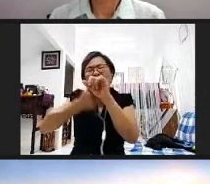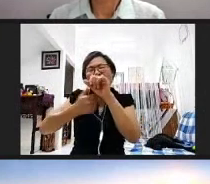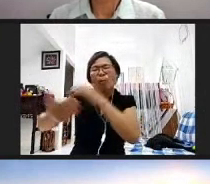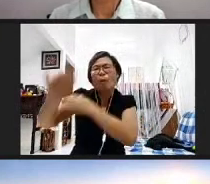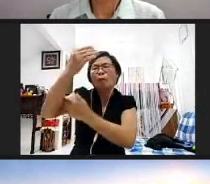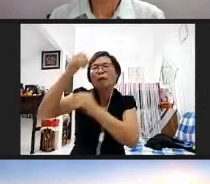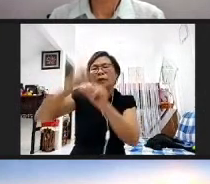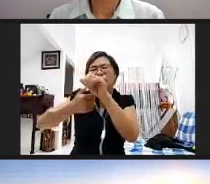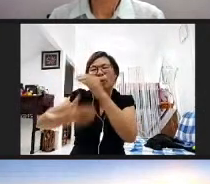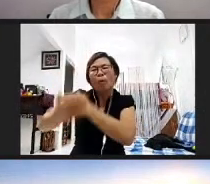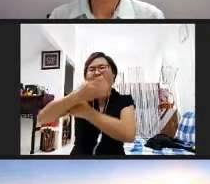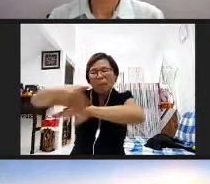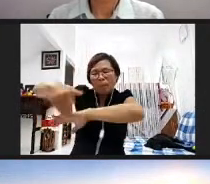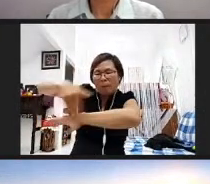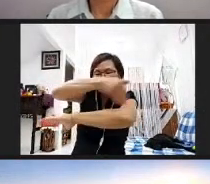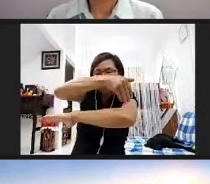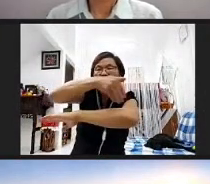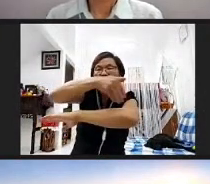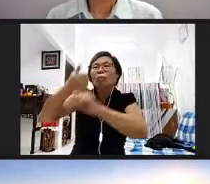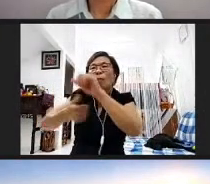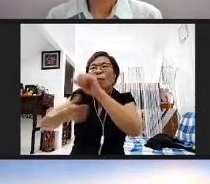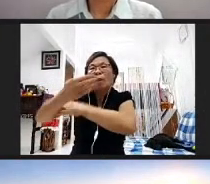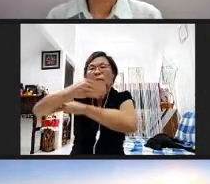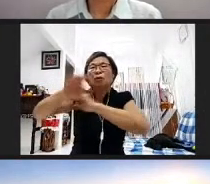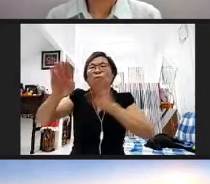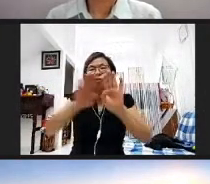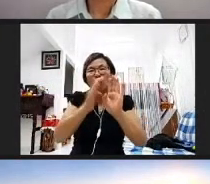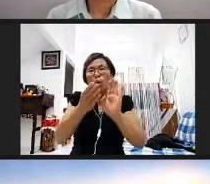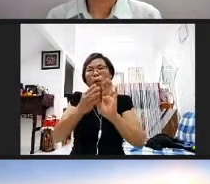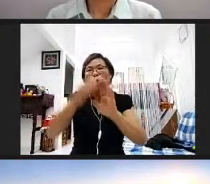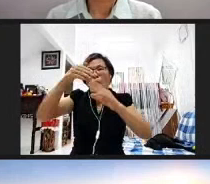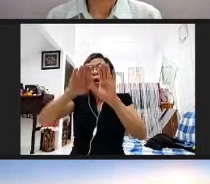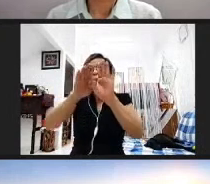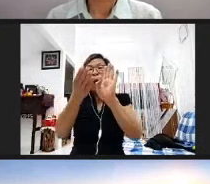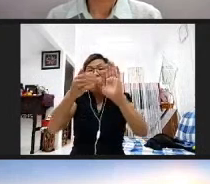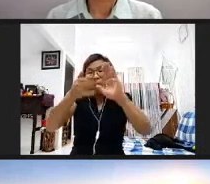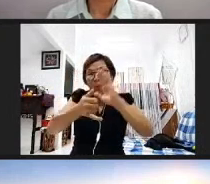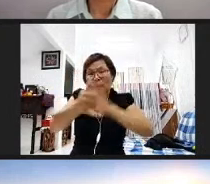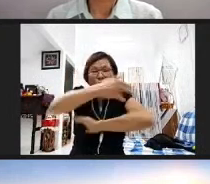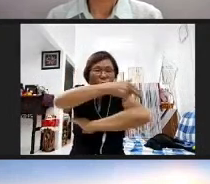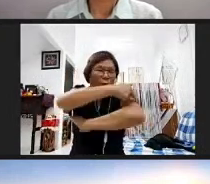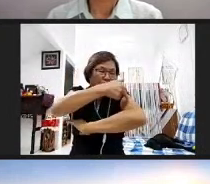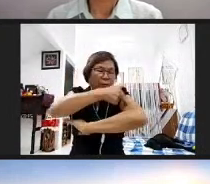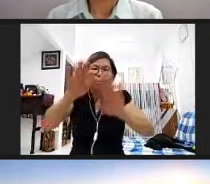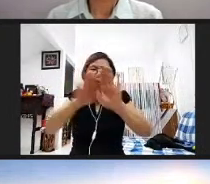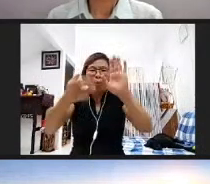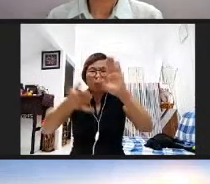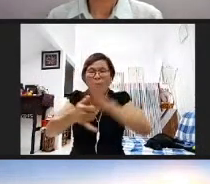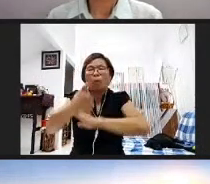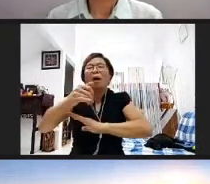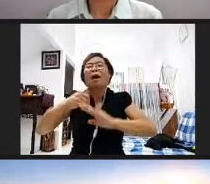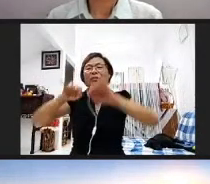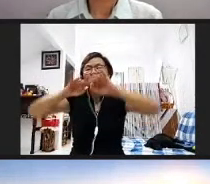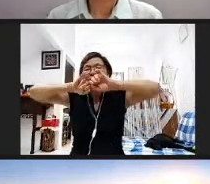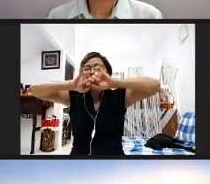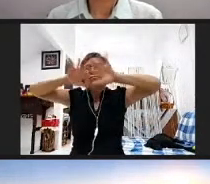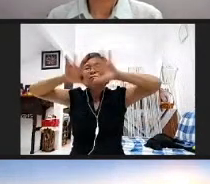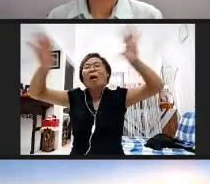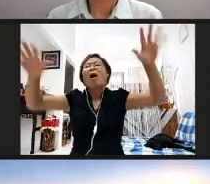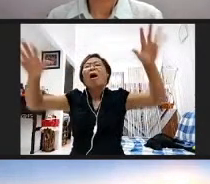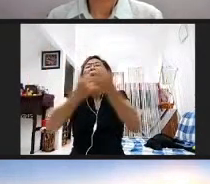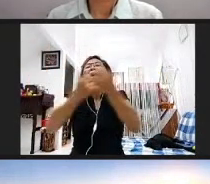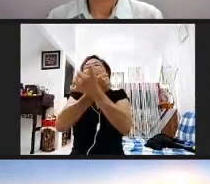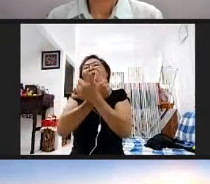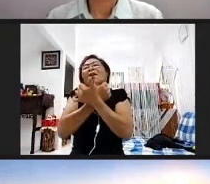I pass through the door, pass through the entrance to the hospital, I will actually radiate loving kindness. I radiate loving kindness